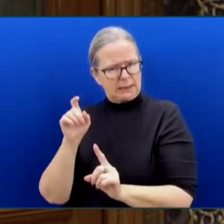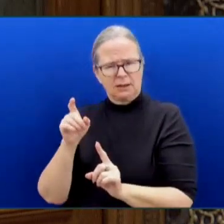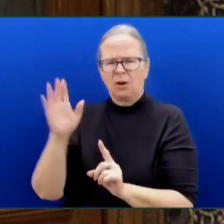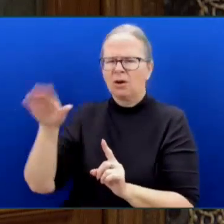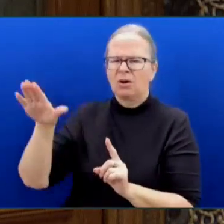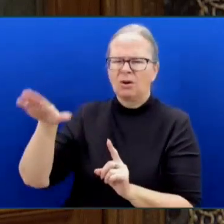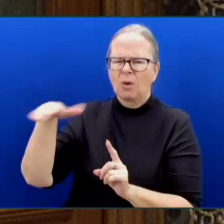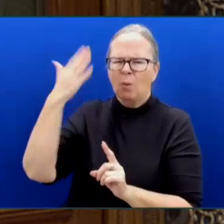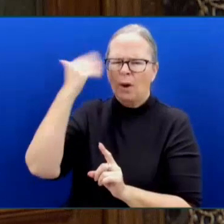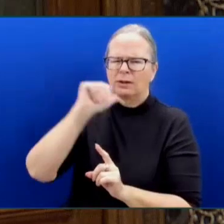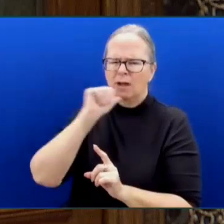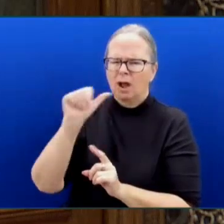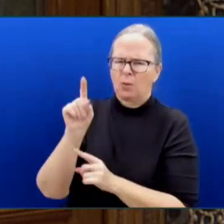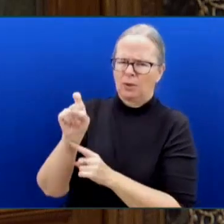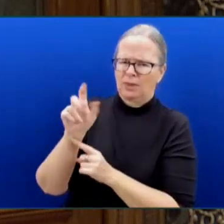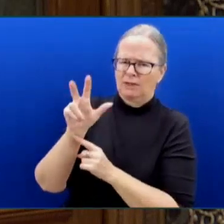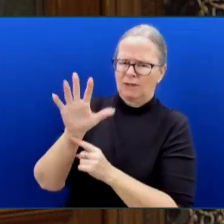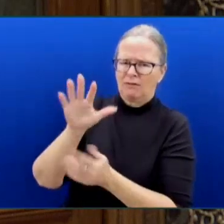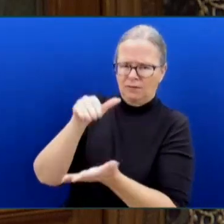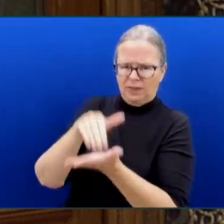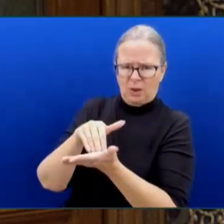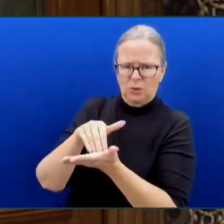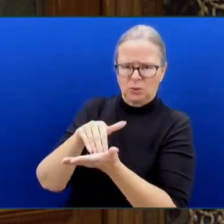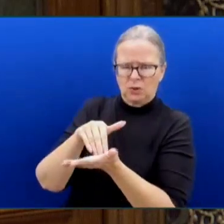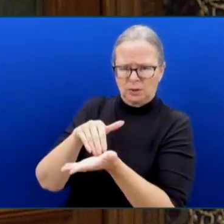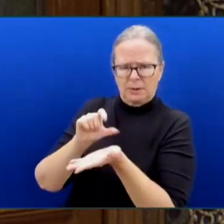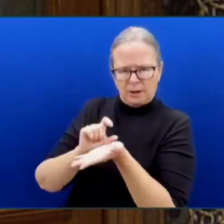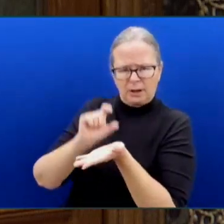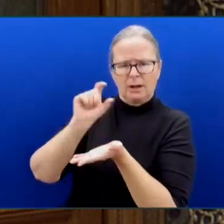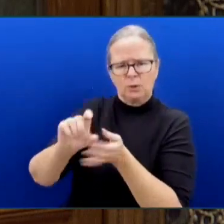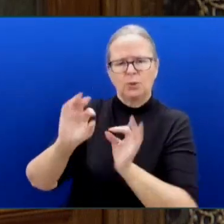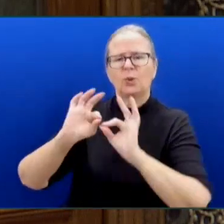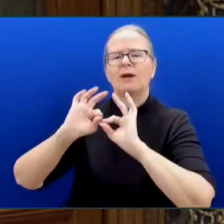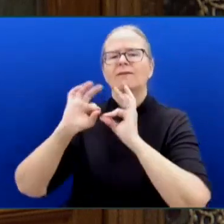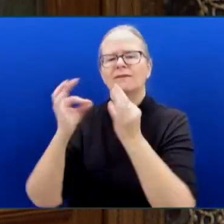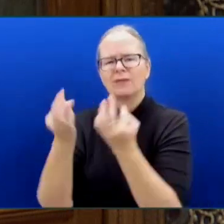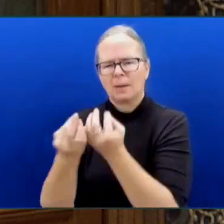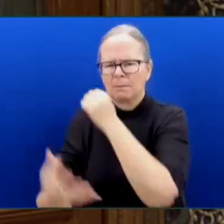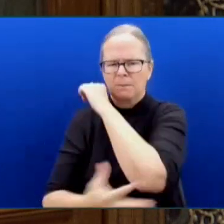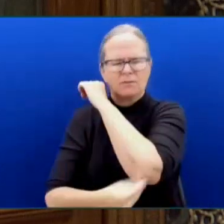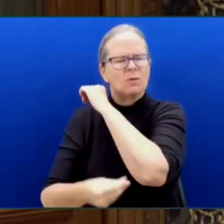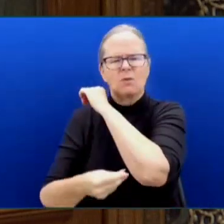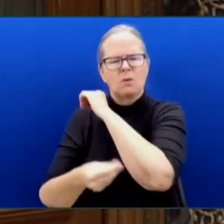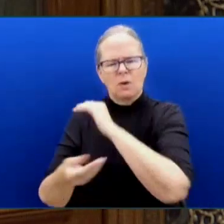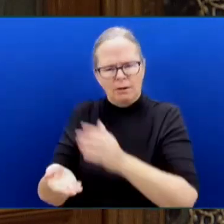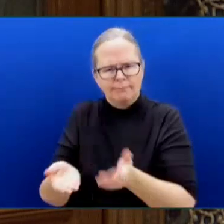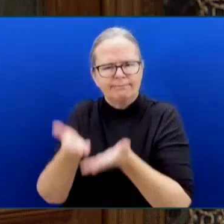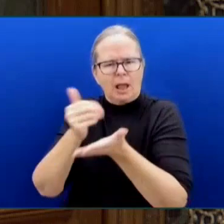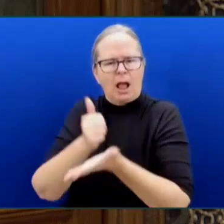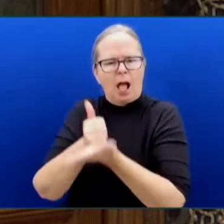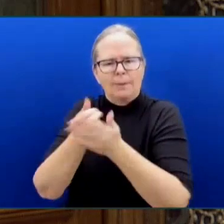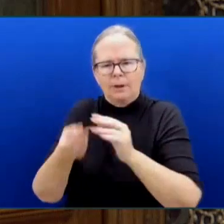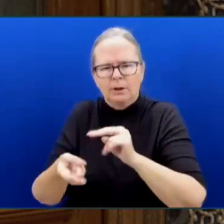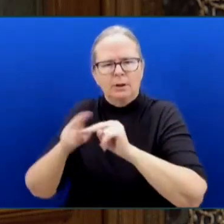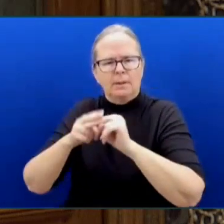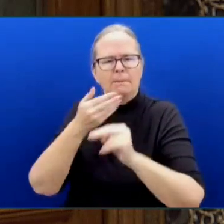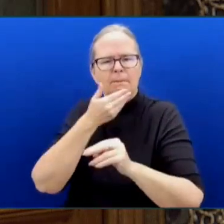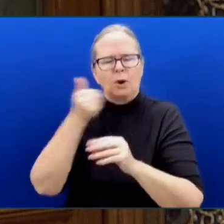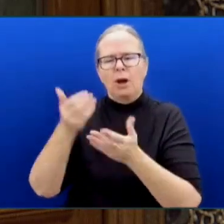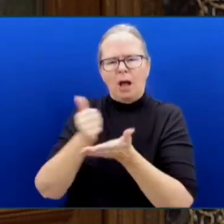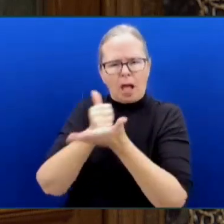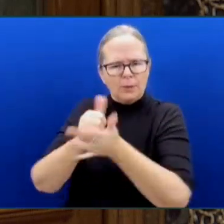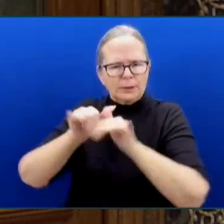keeping children in their homes with their families than diverting these funds to the families in